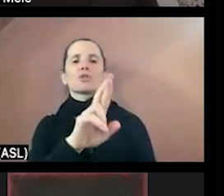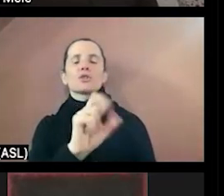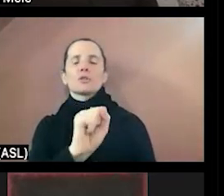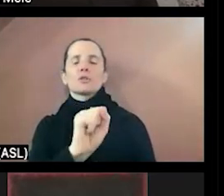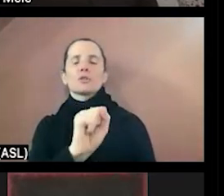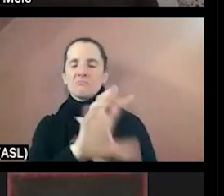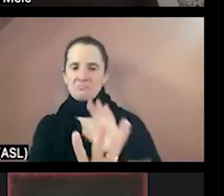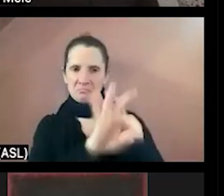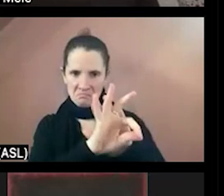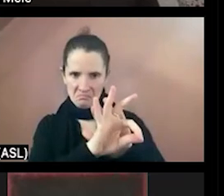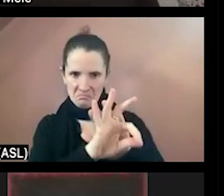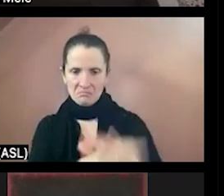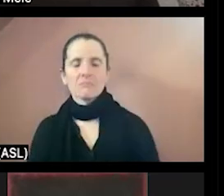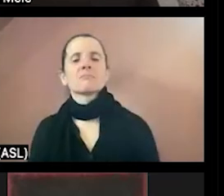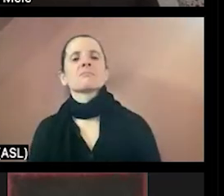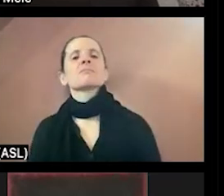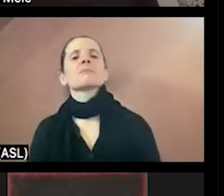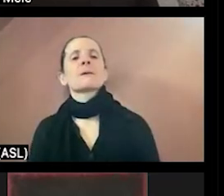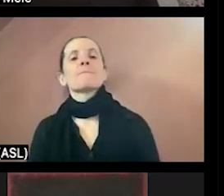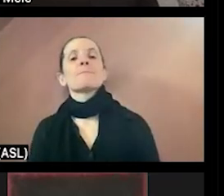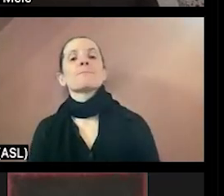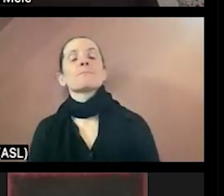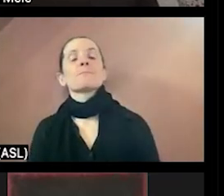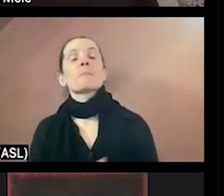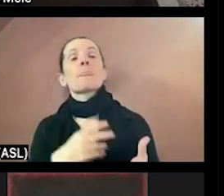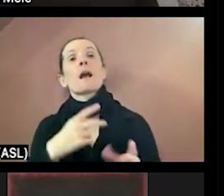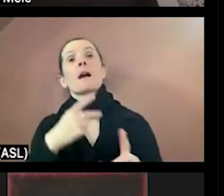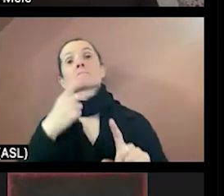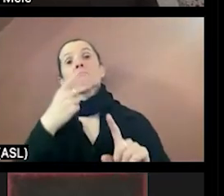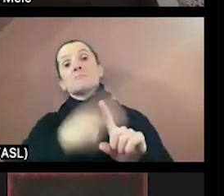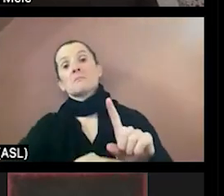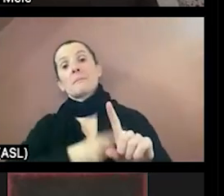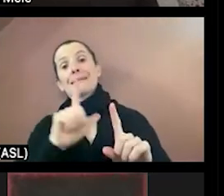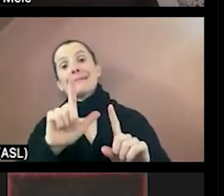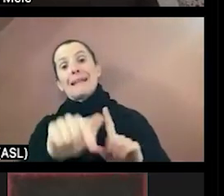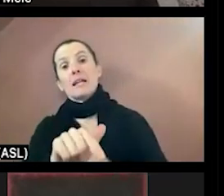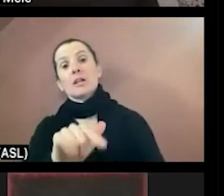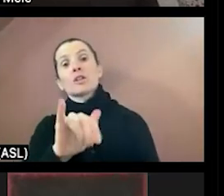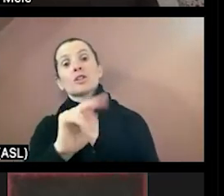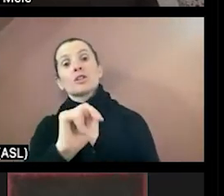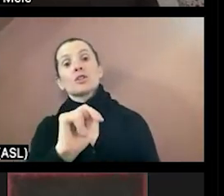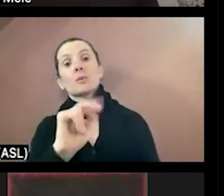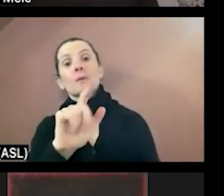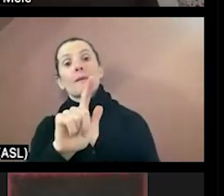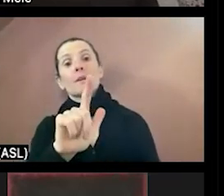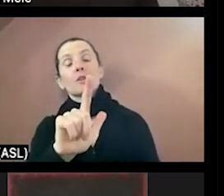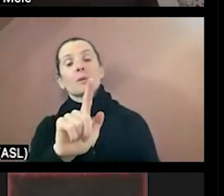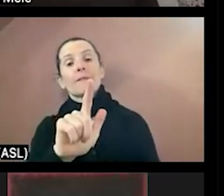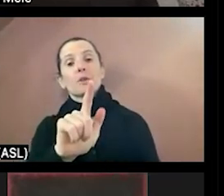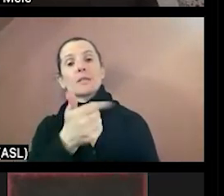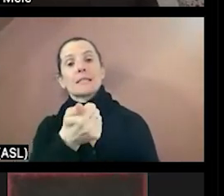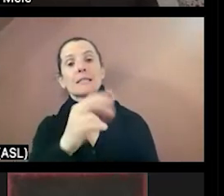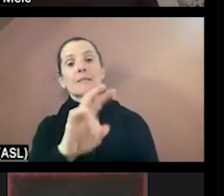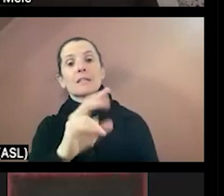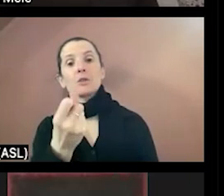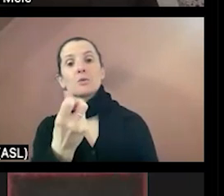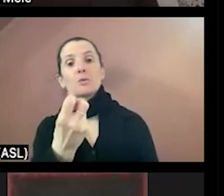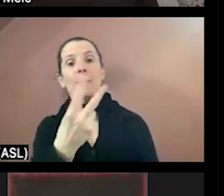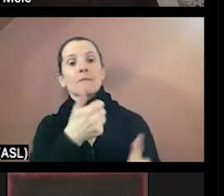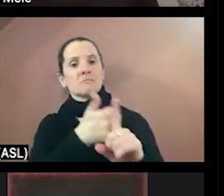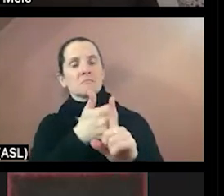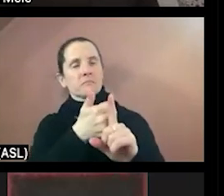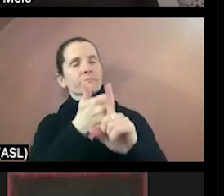Newton, and Weston. A couple of months later, on January the 21st, 1712, Nicholas Saunderson delivered his